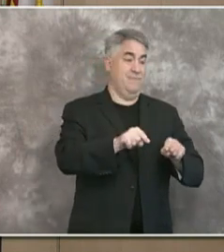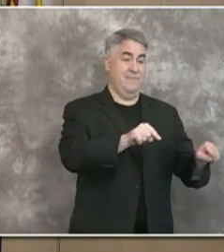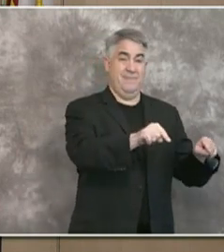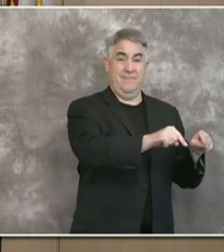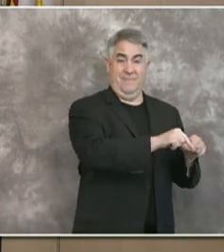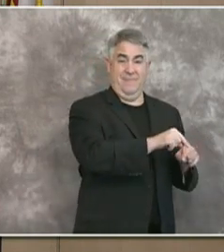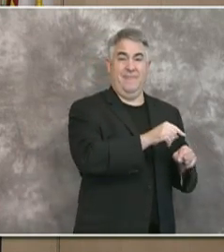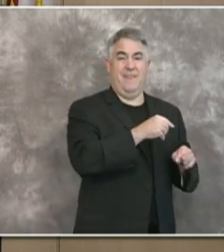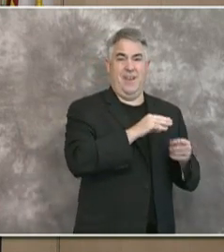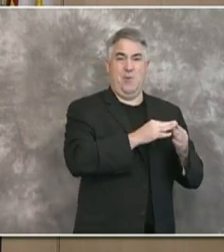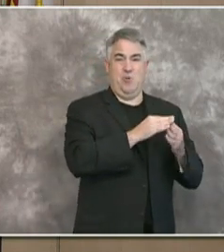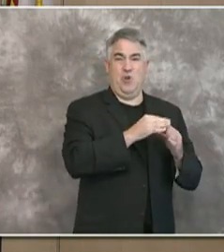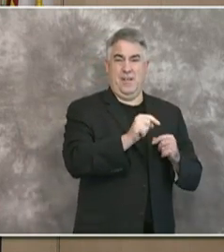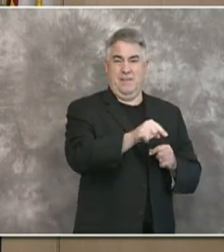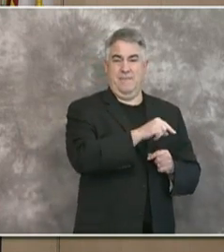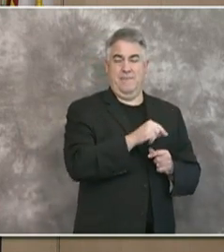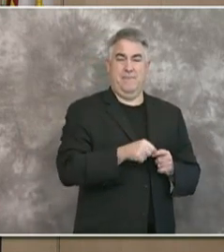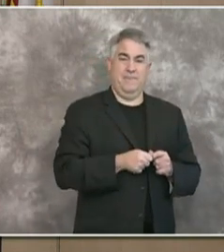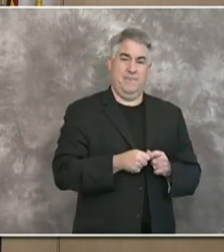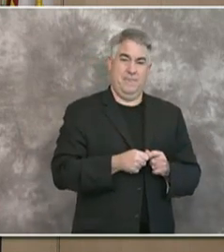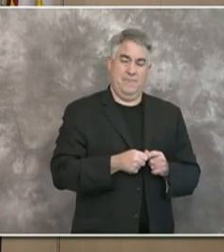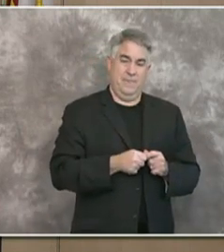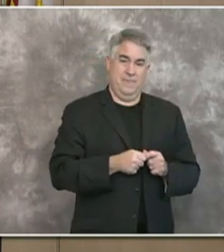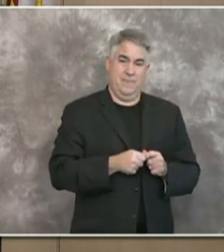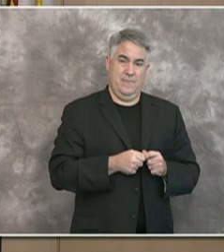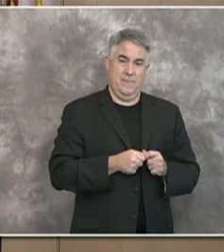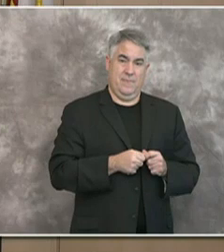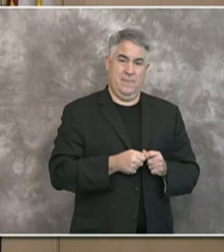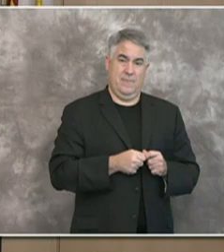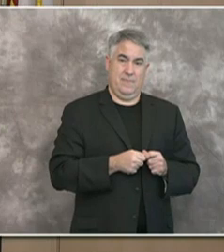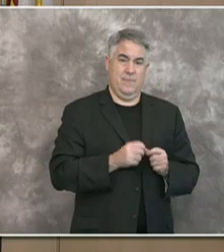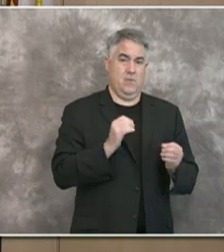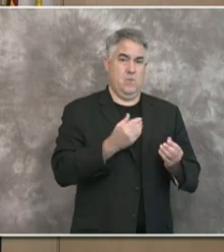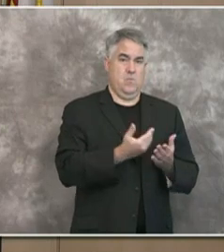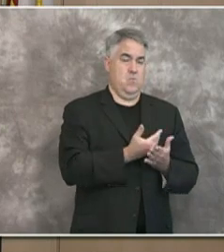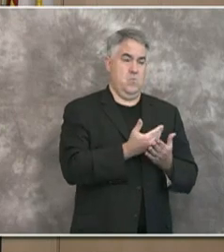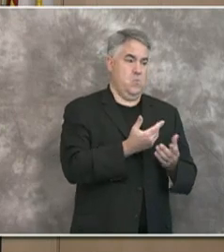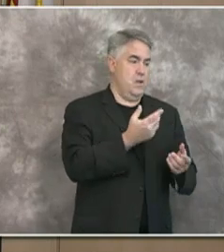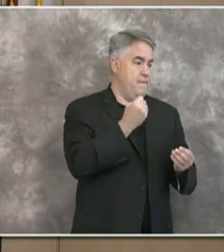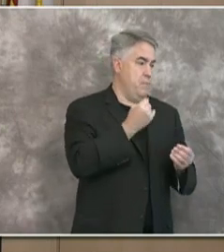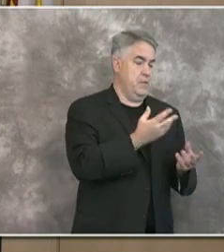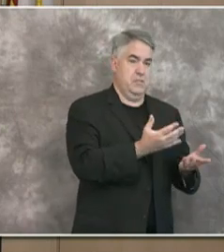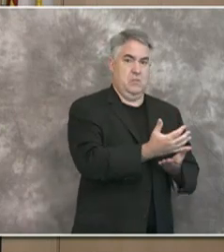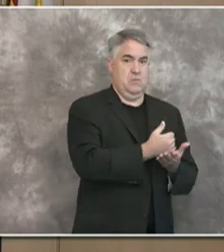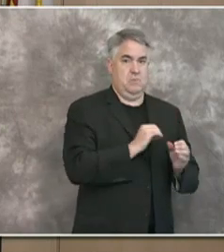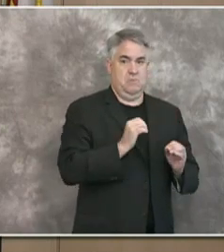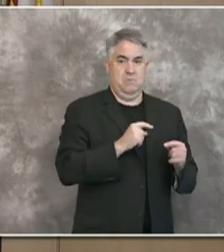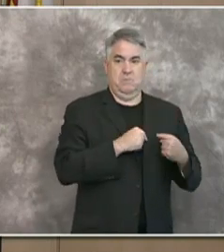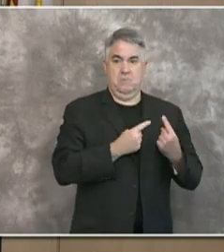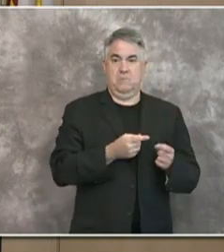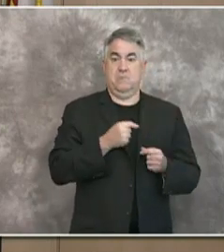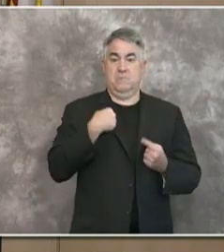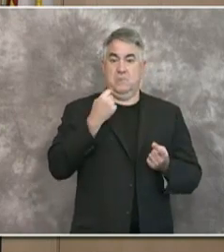community setting locations. There have been no new outbreaks since yesterday. This represents 316